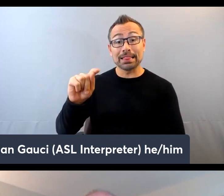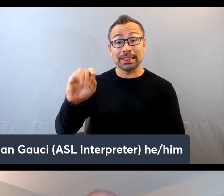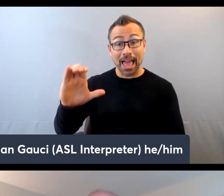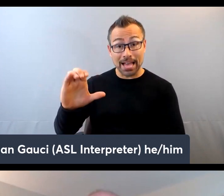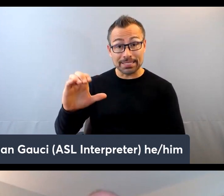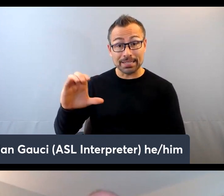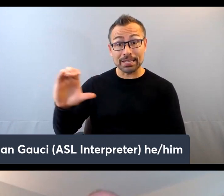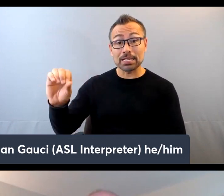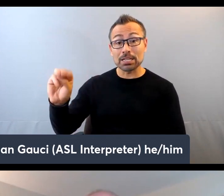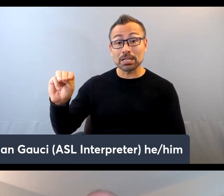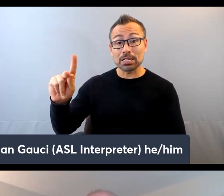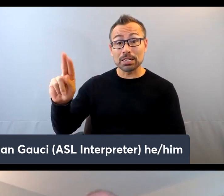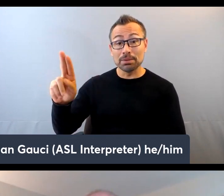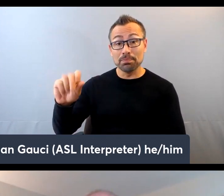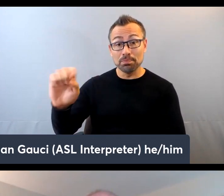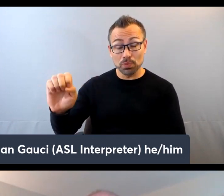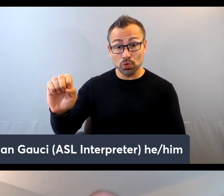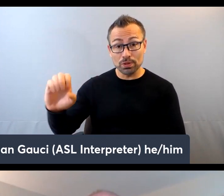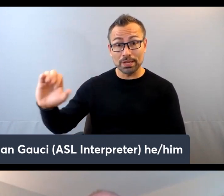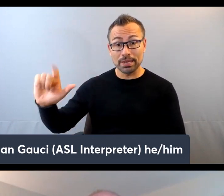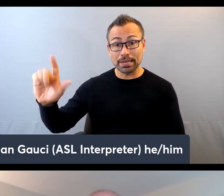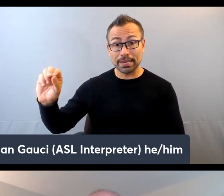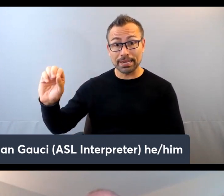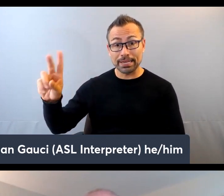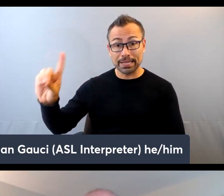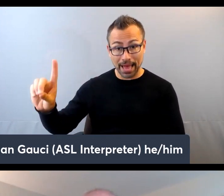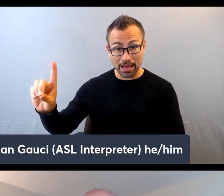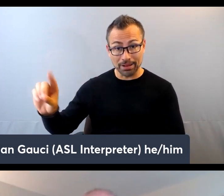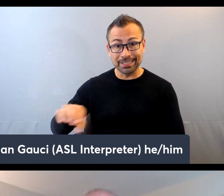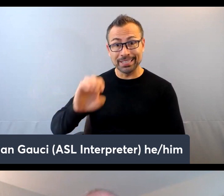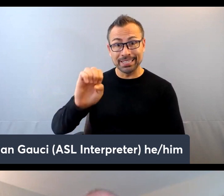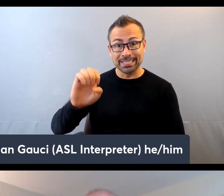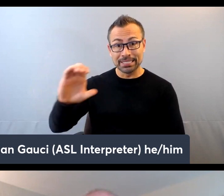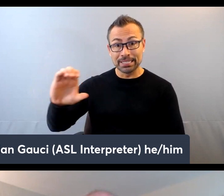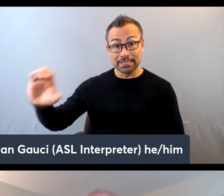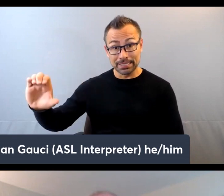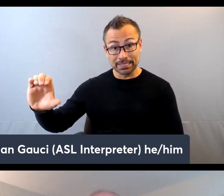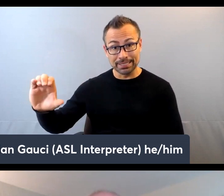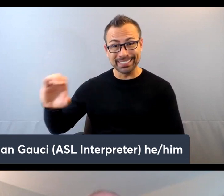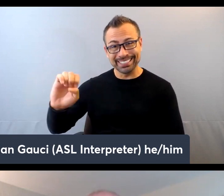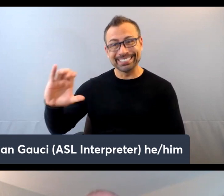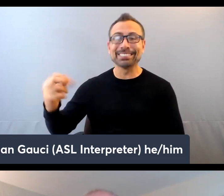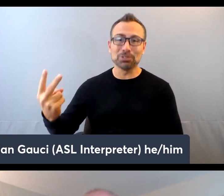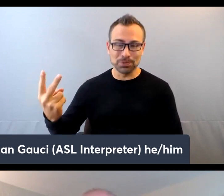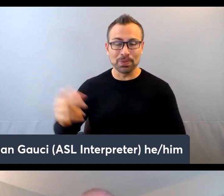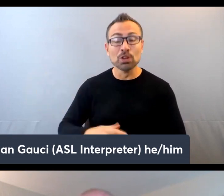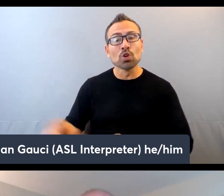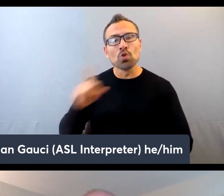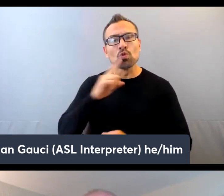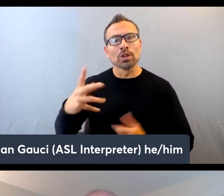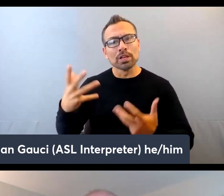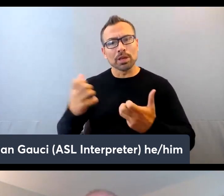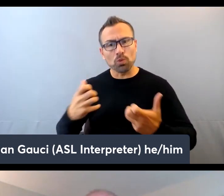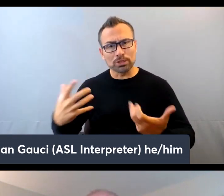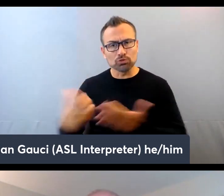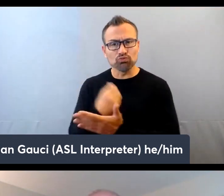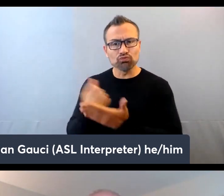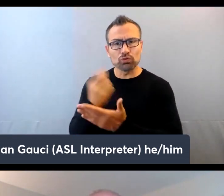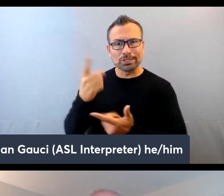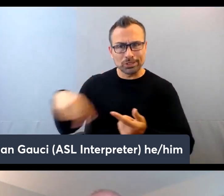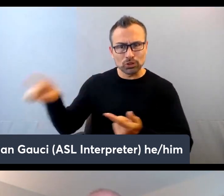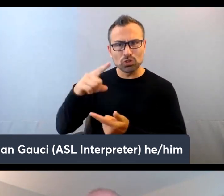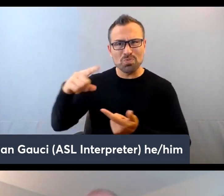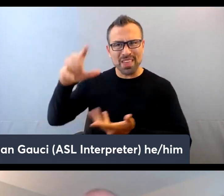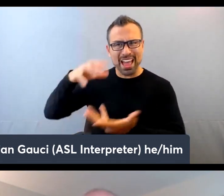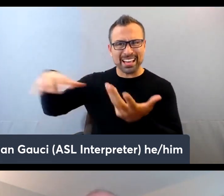And really consume that compute much like you would think about electricity or